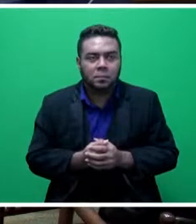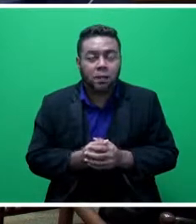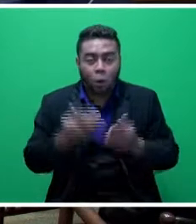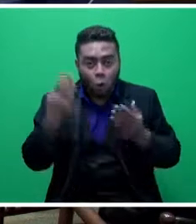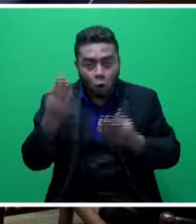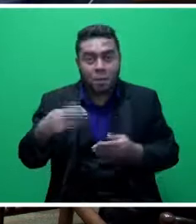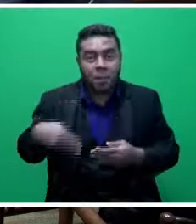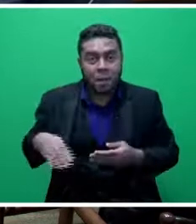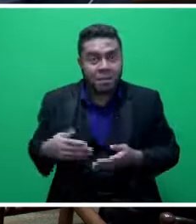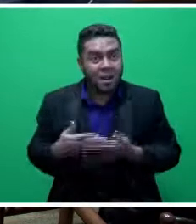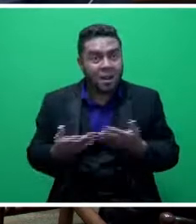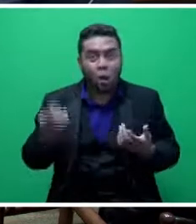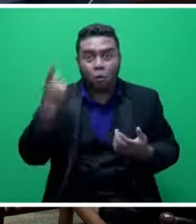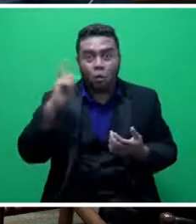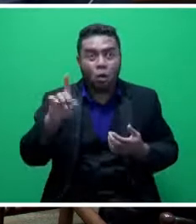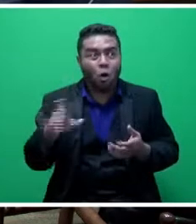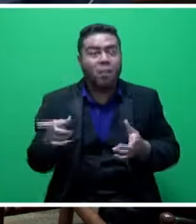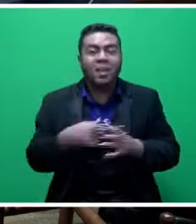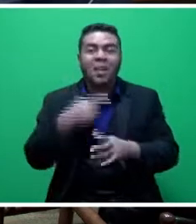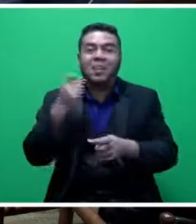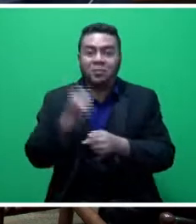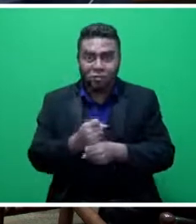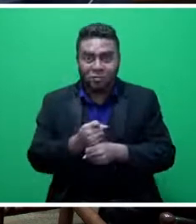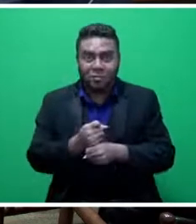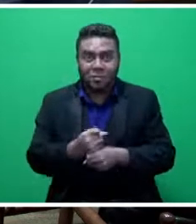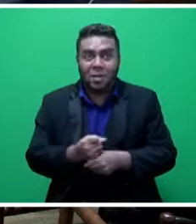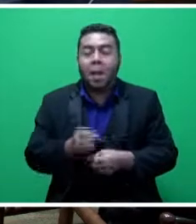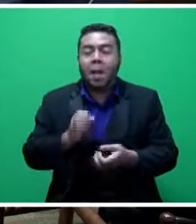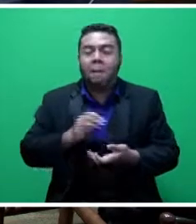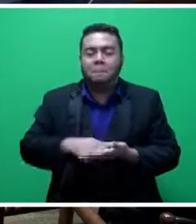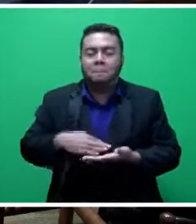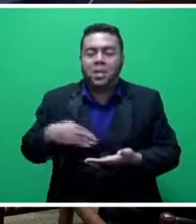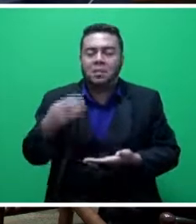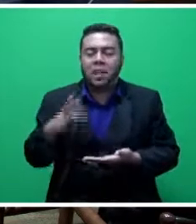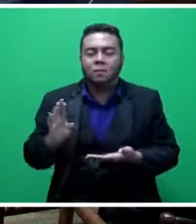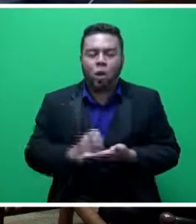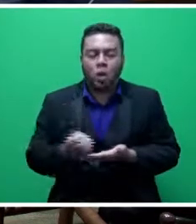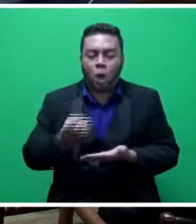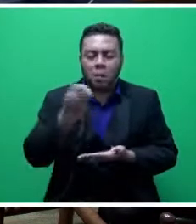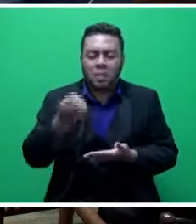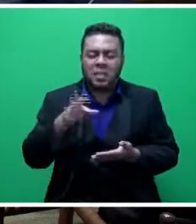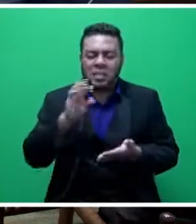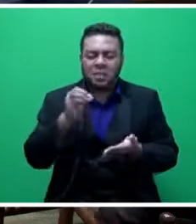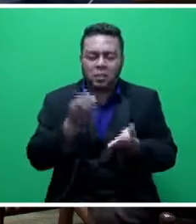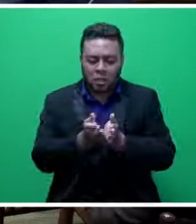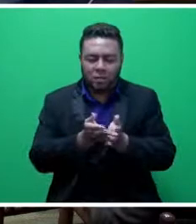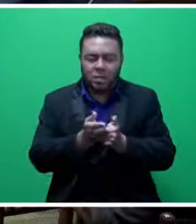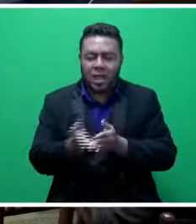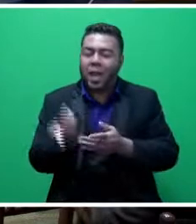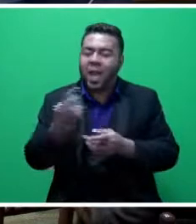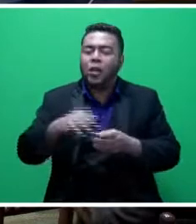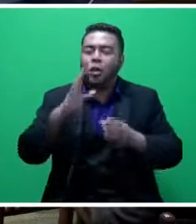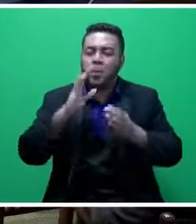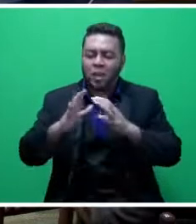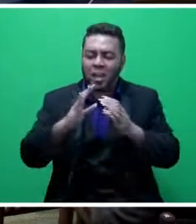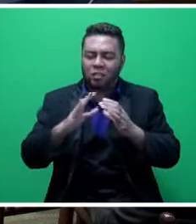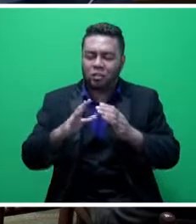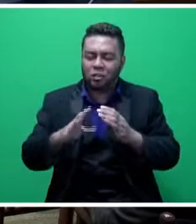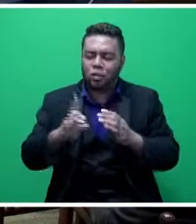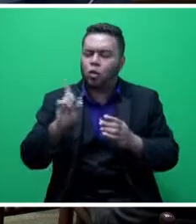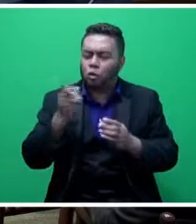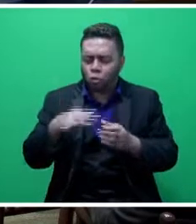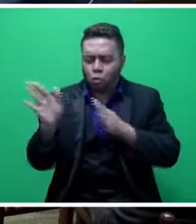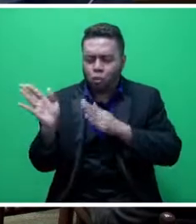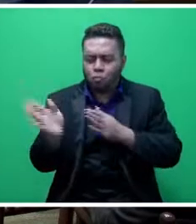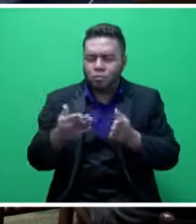Honourable members, I now call upon the Attorney General and Minister for Economy, Civil Service and Communications to move